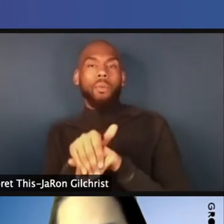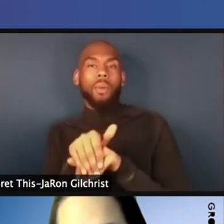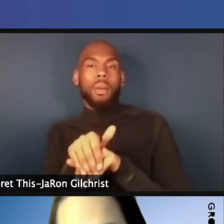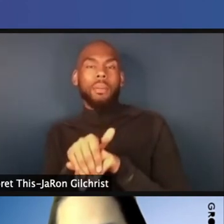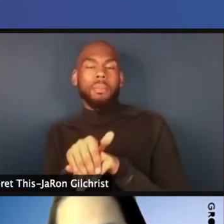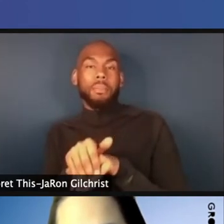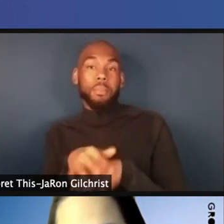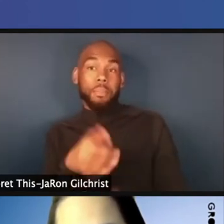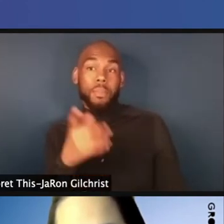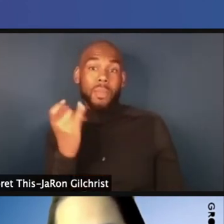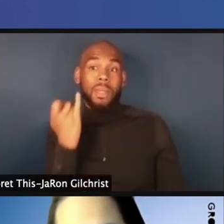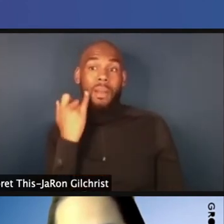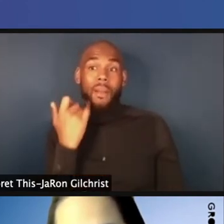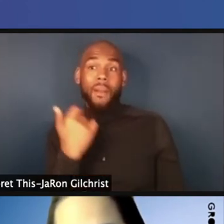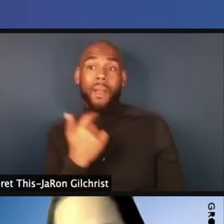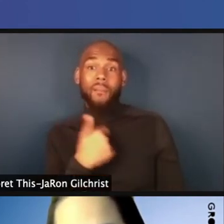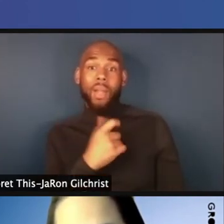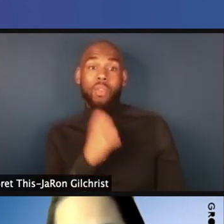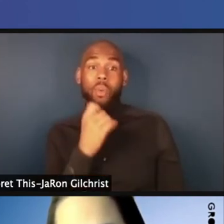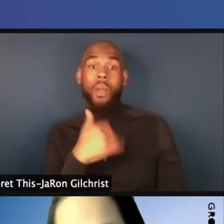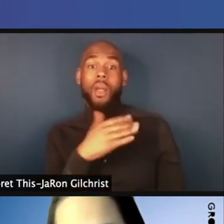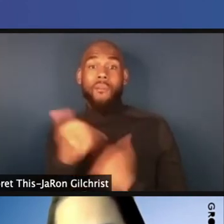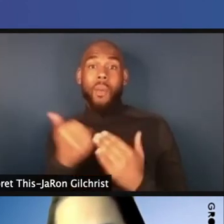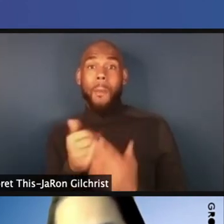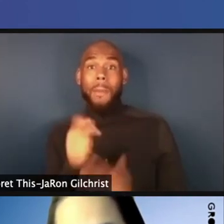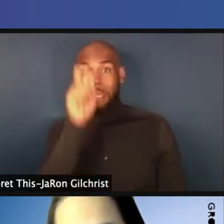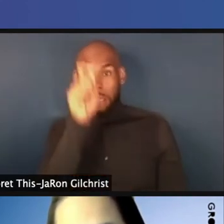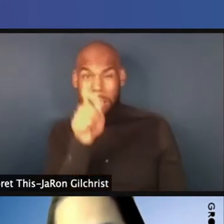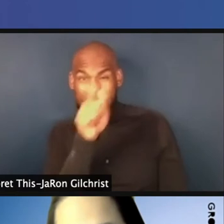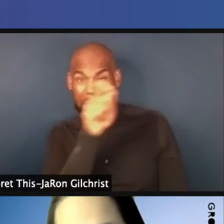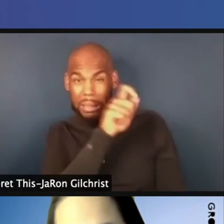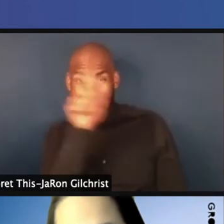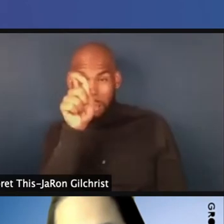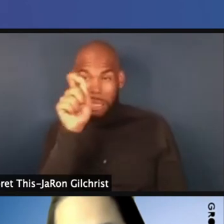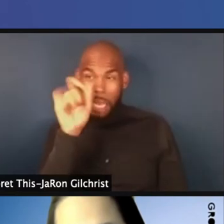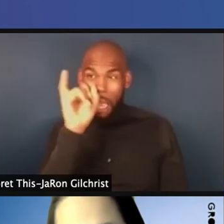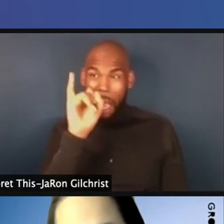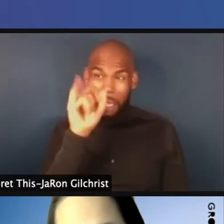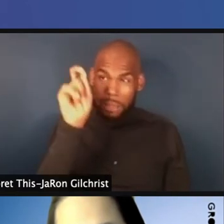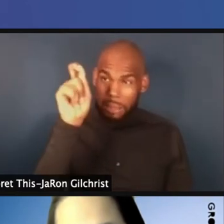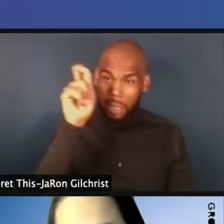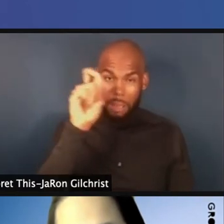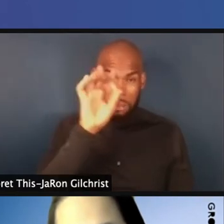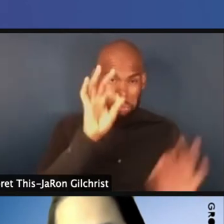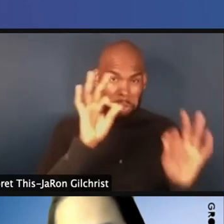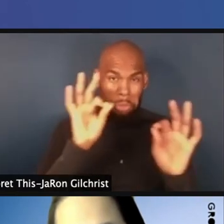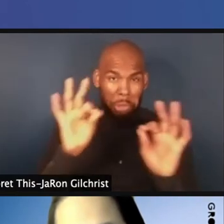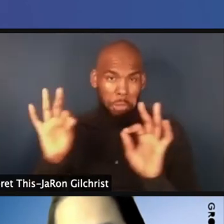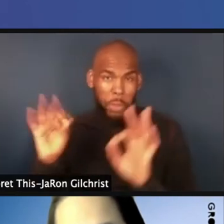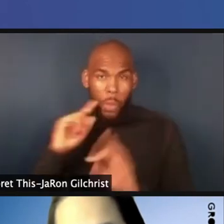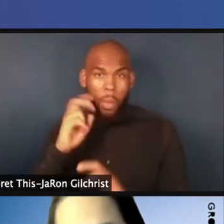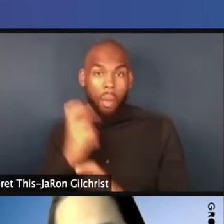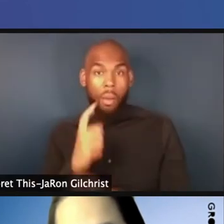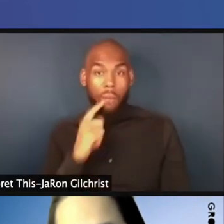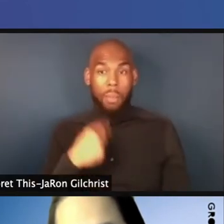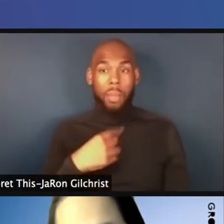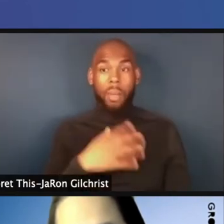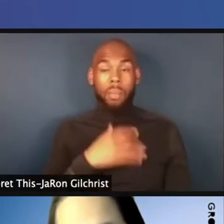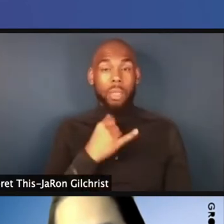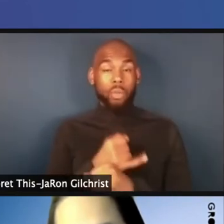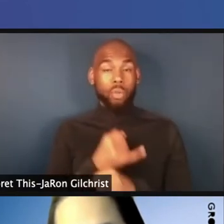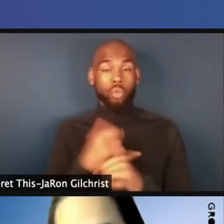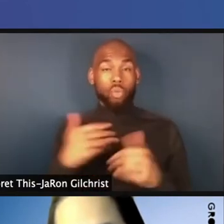if I'm not, if I don't have all my T's crossed and all my I's dotted, it's going to be so hard for me or my institution to move